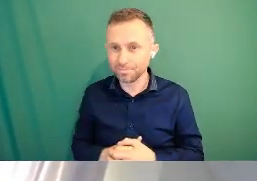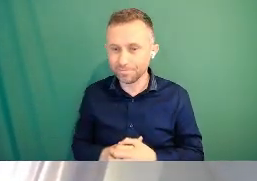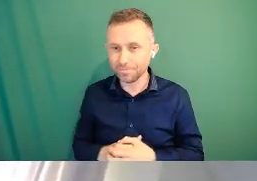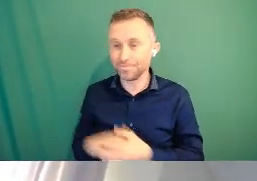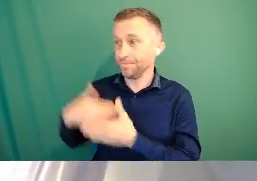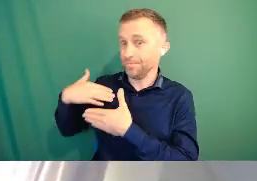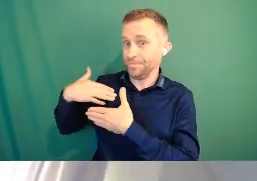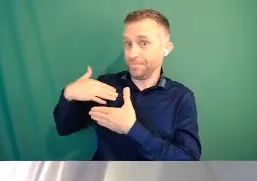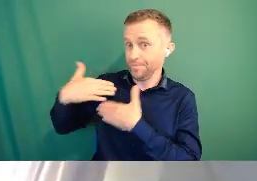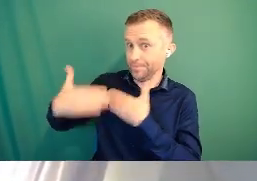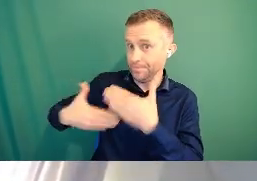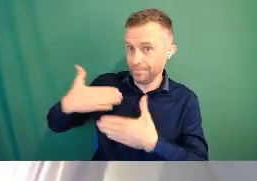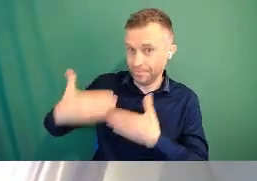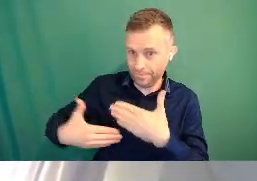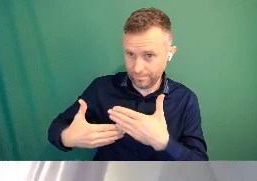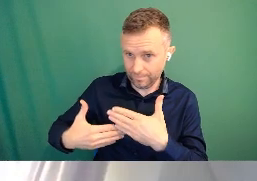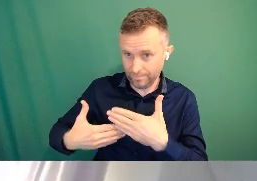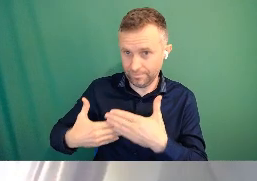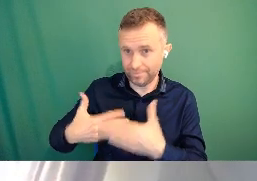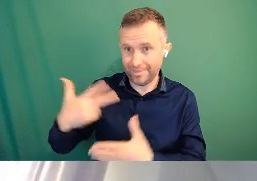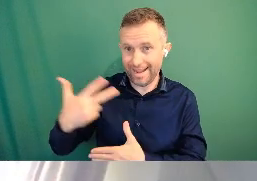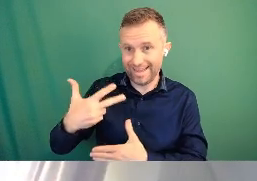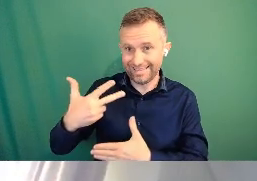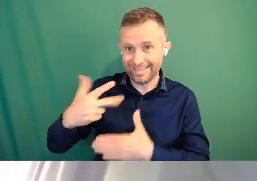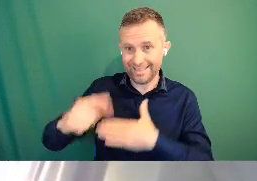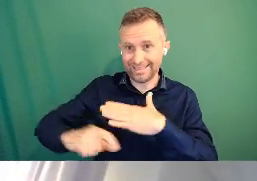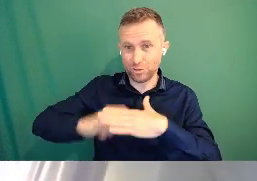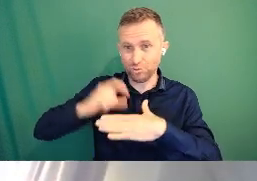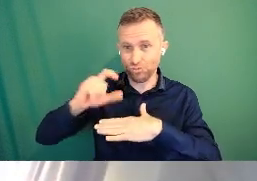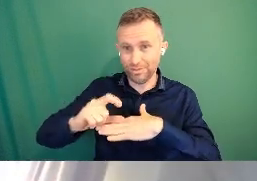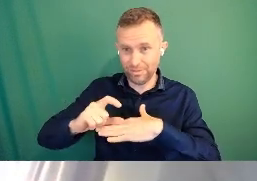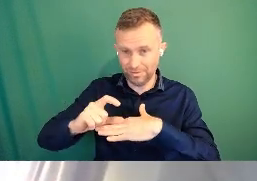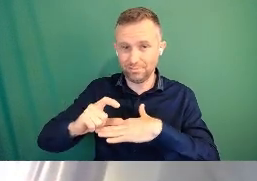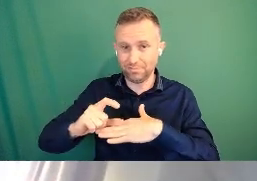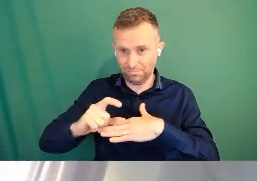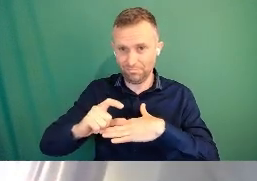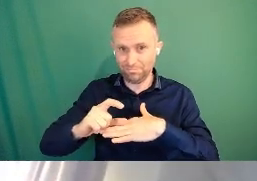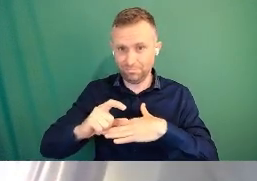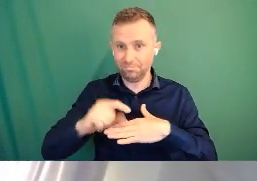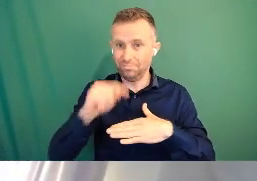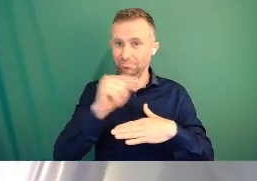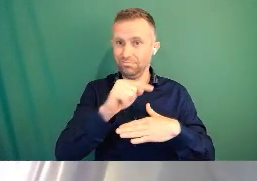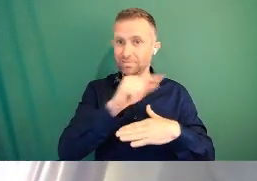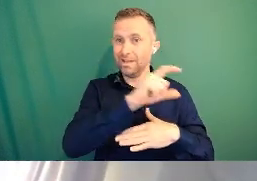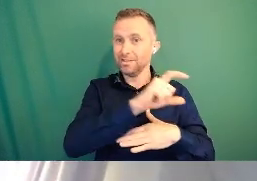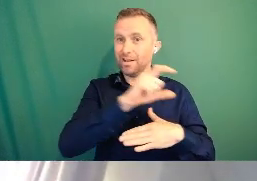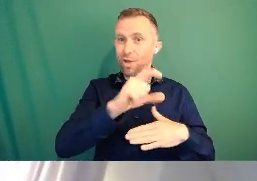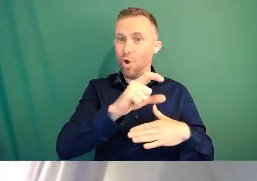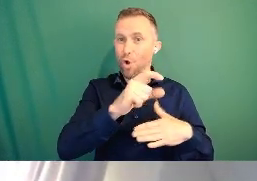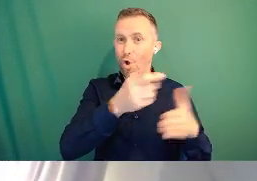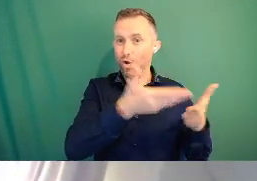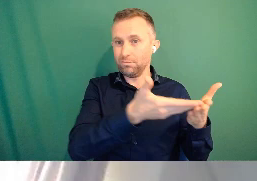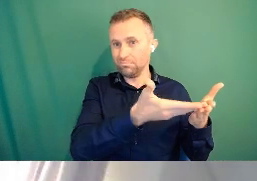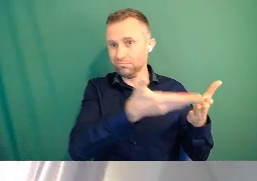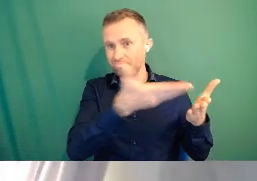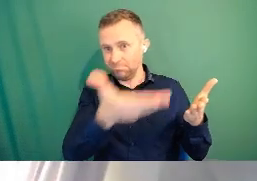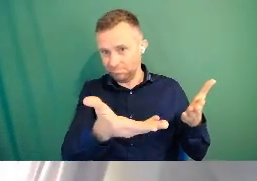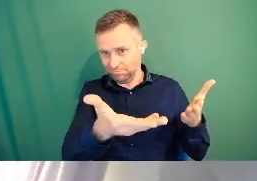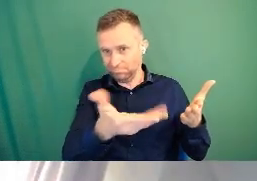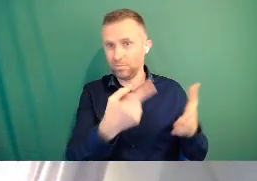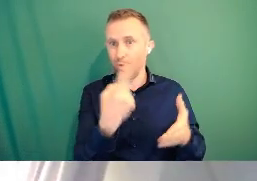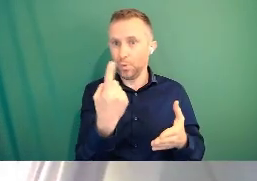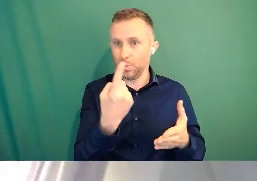eventually, through history, it brings us to the 18th century when the lands passed into